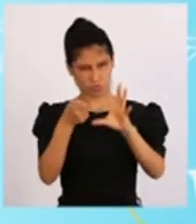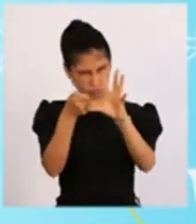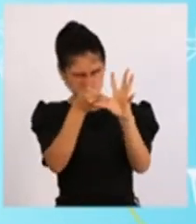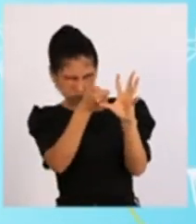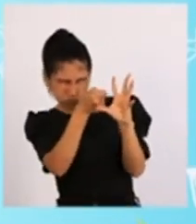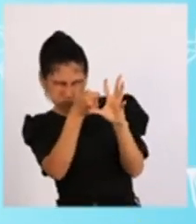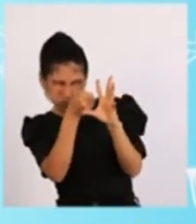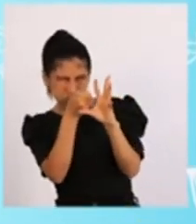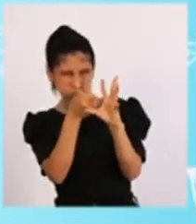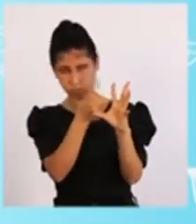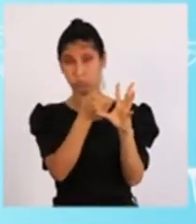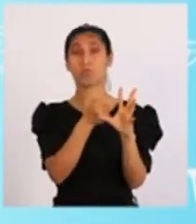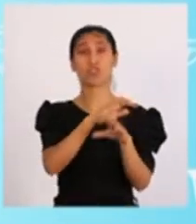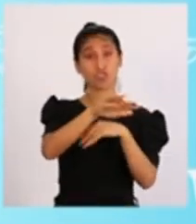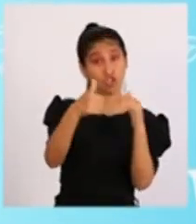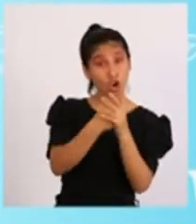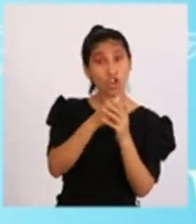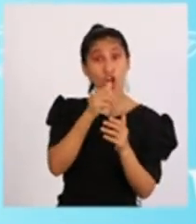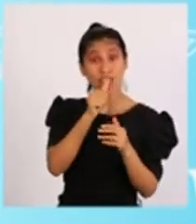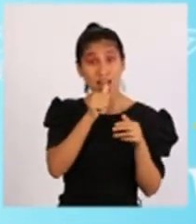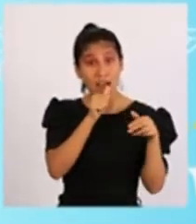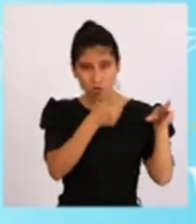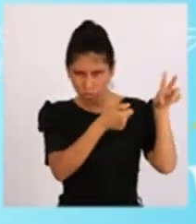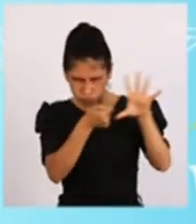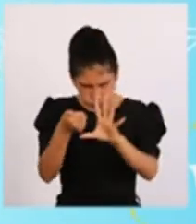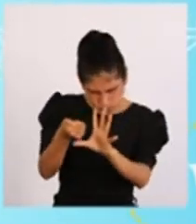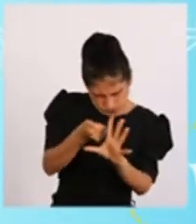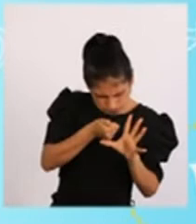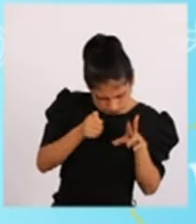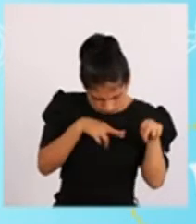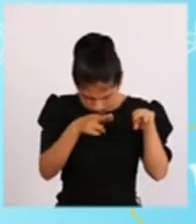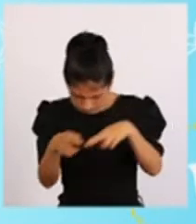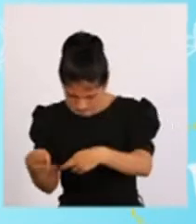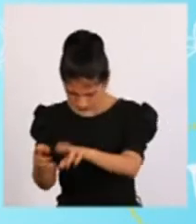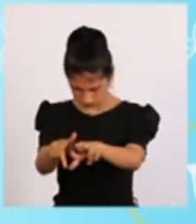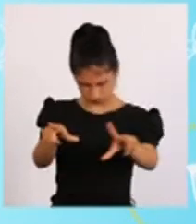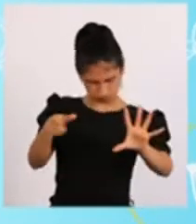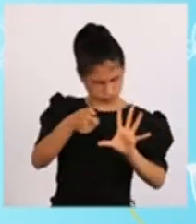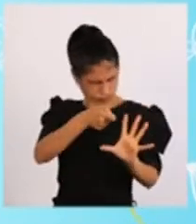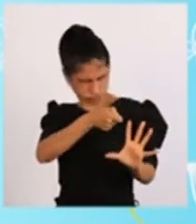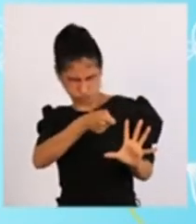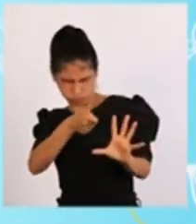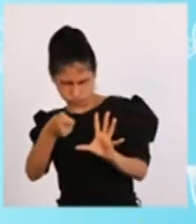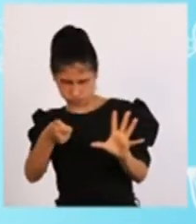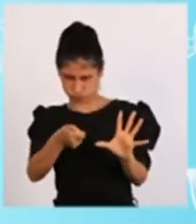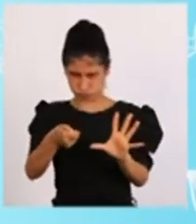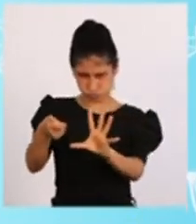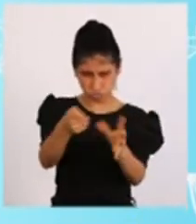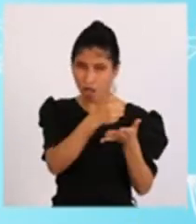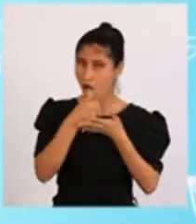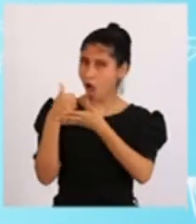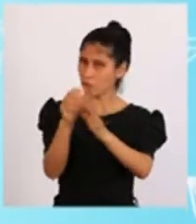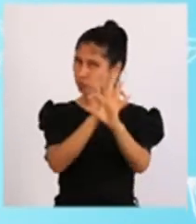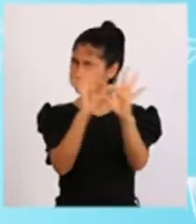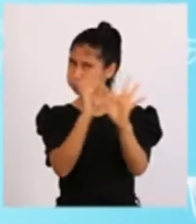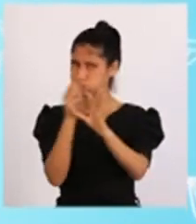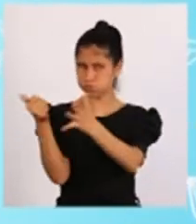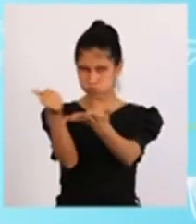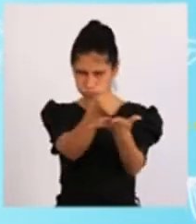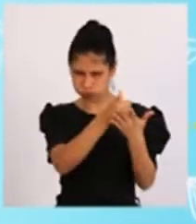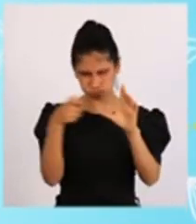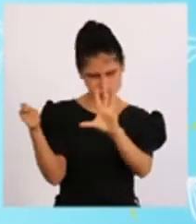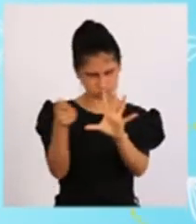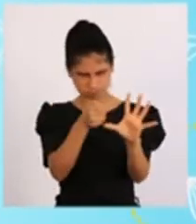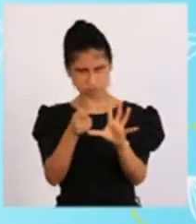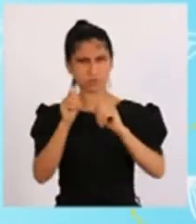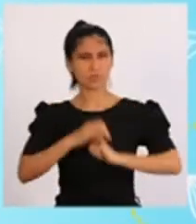I clean water from lakes, lagoons, rivers, oceans, and wetlands. What do you do